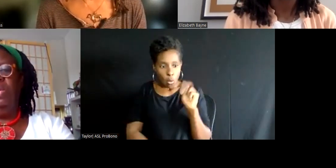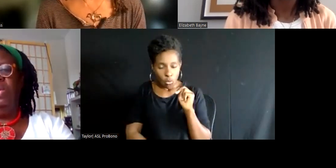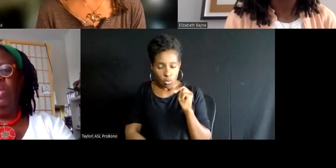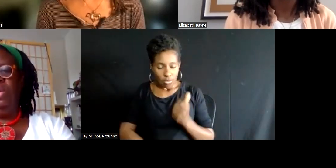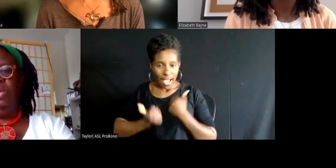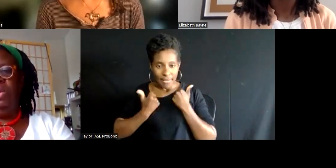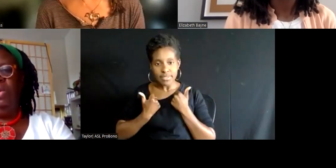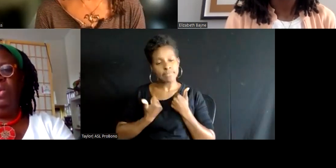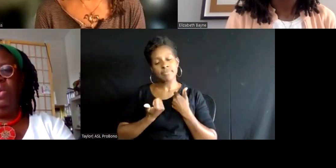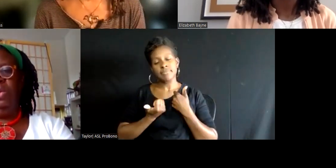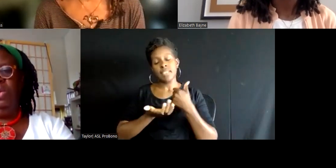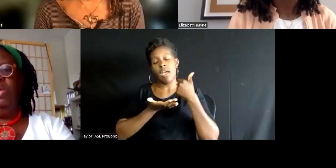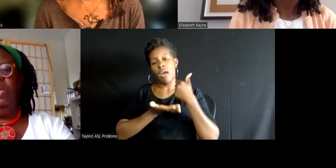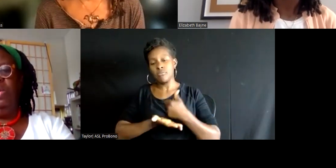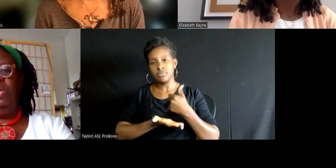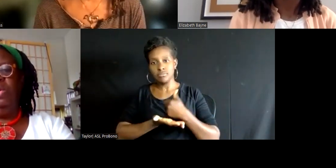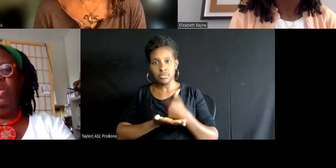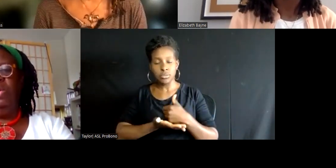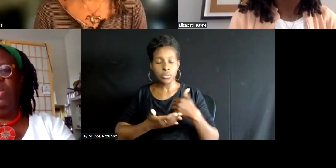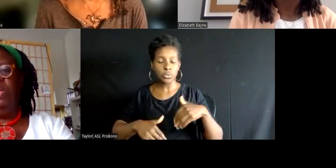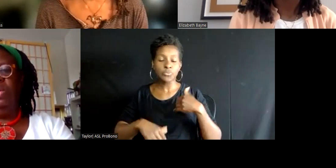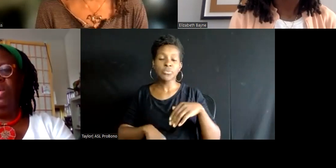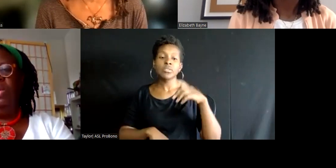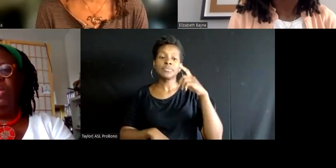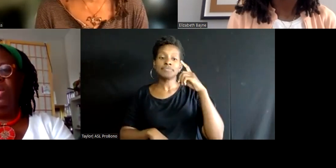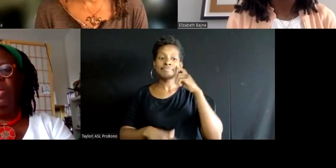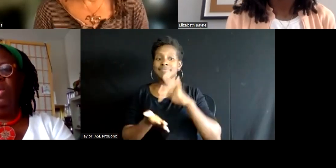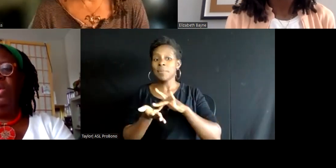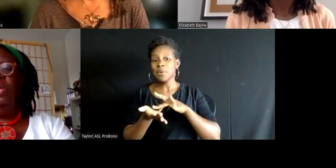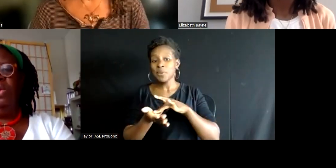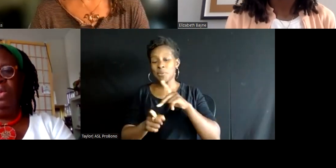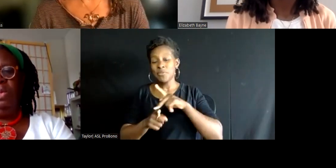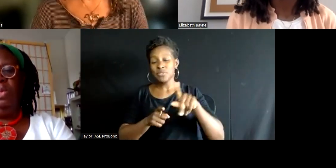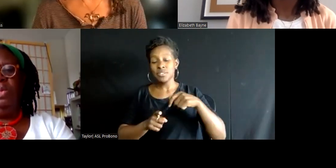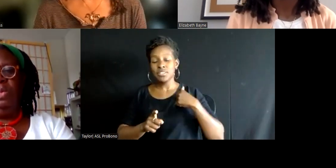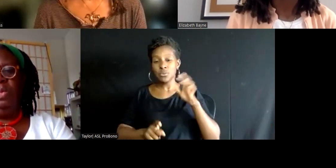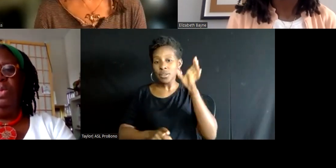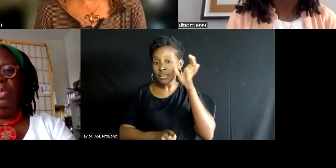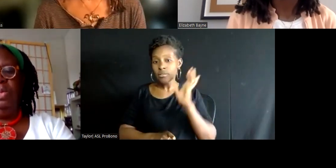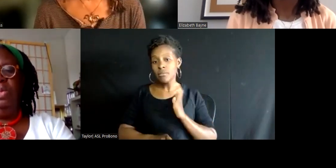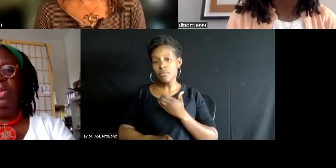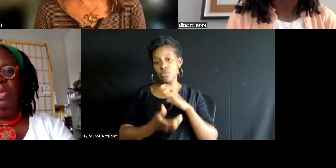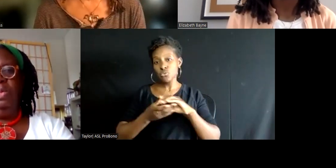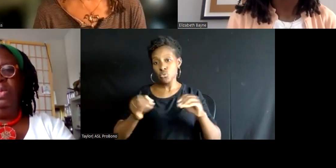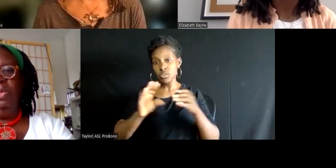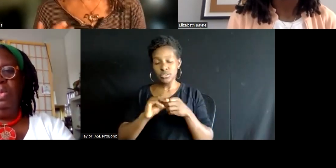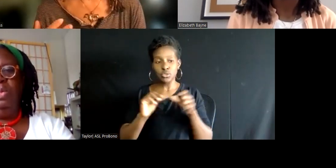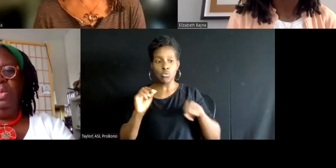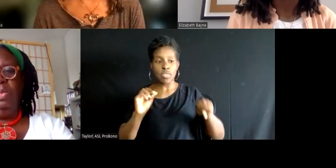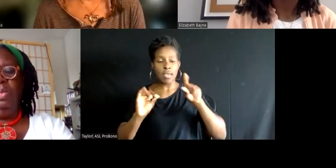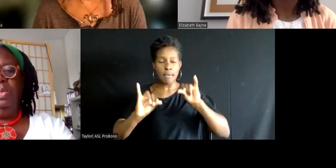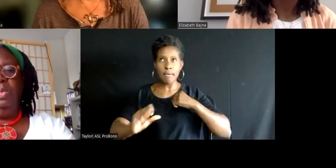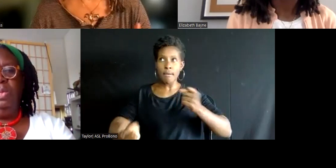helps a lot. And I think medical professionals need to hear our stories so that they understand what it is that